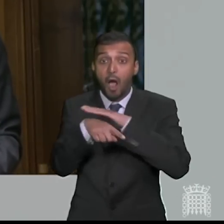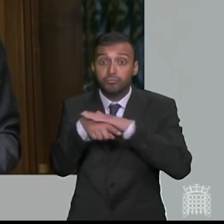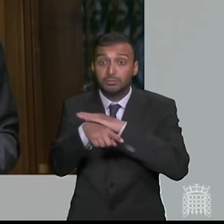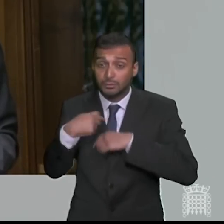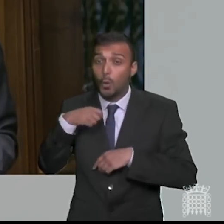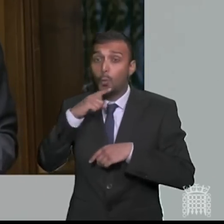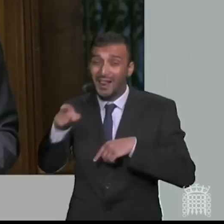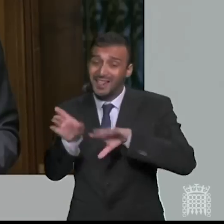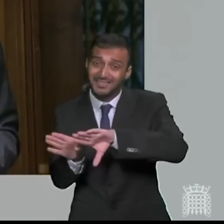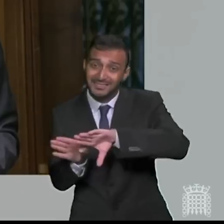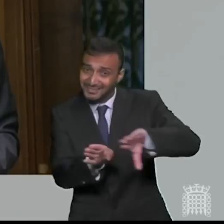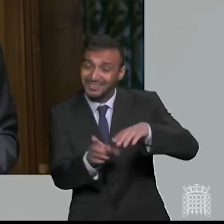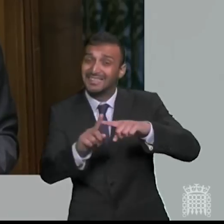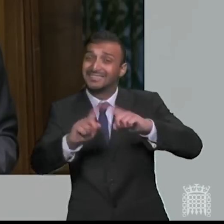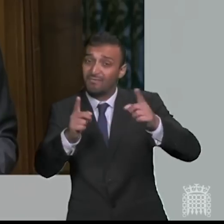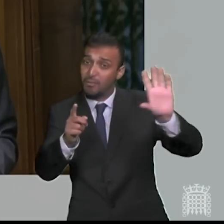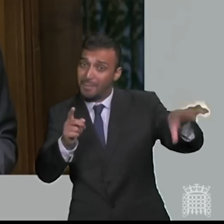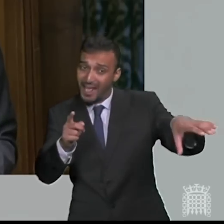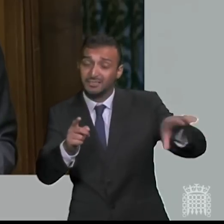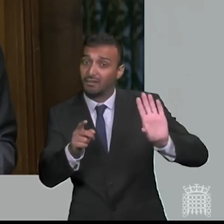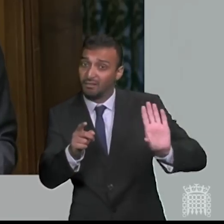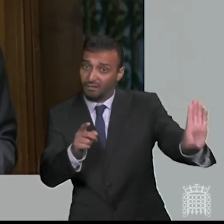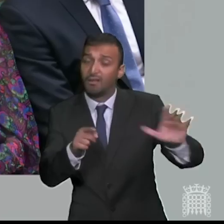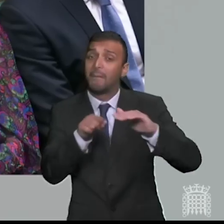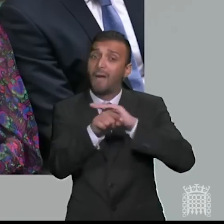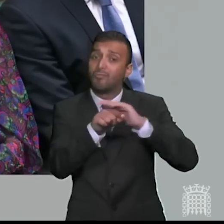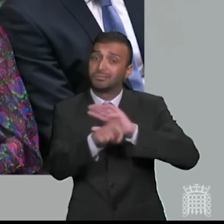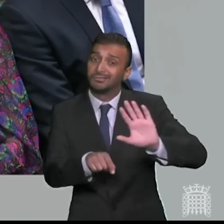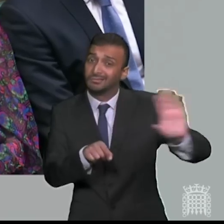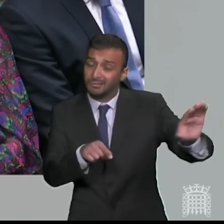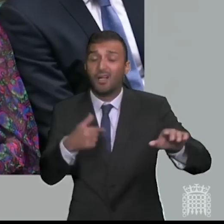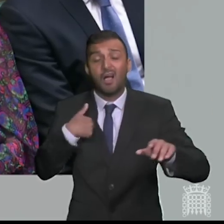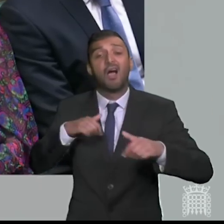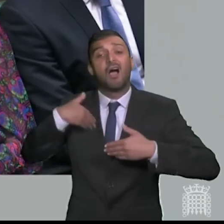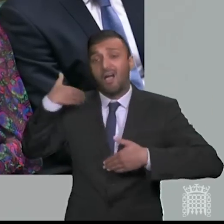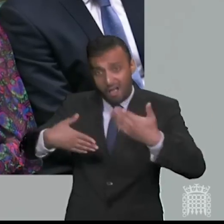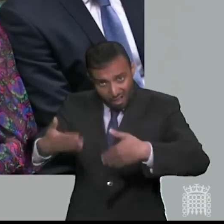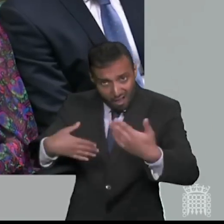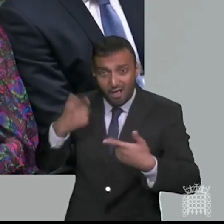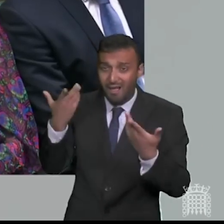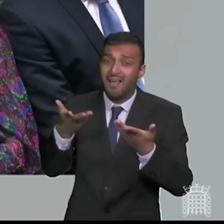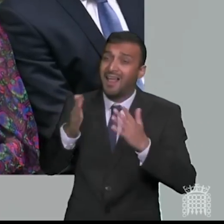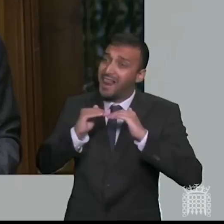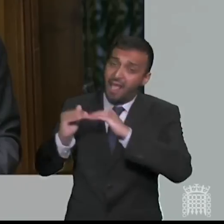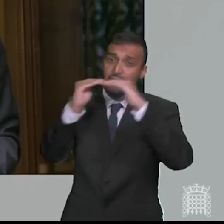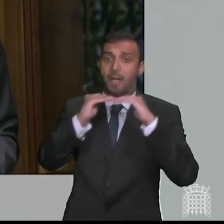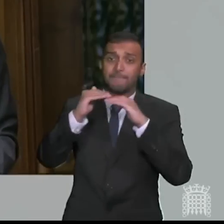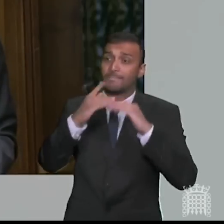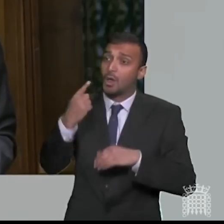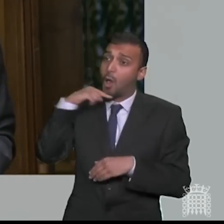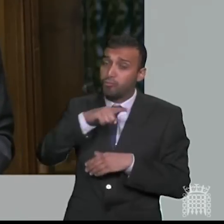get on with £300 million worth of levelling up, 100 buildings, many of them listed,